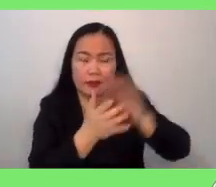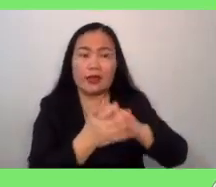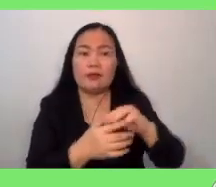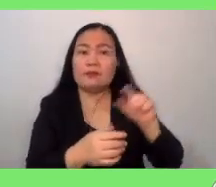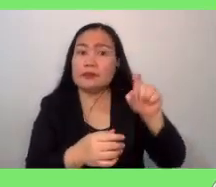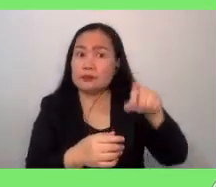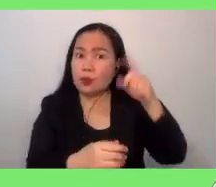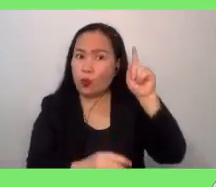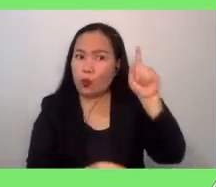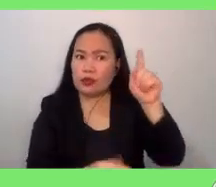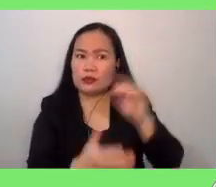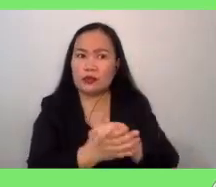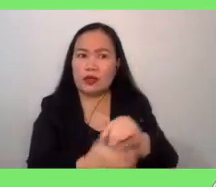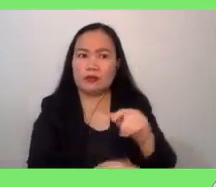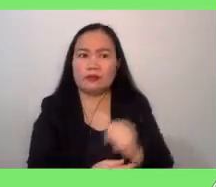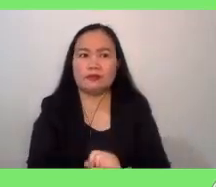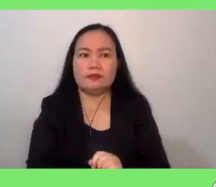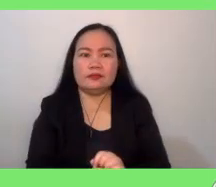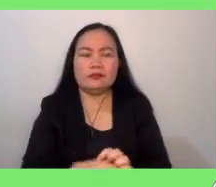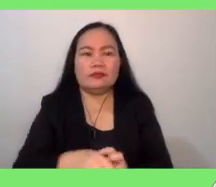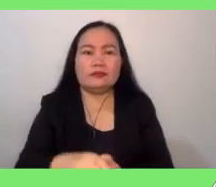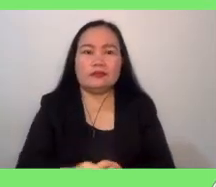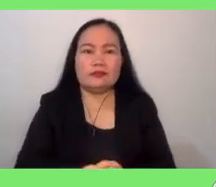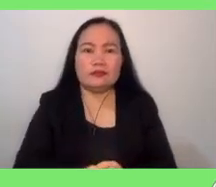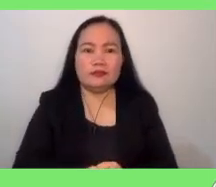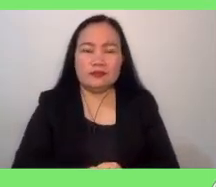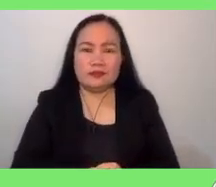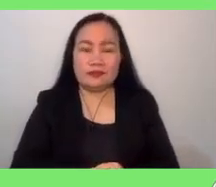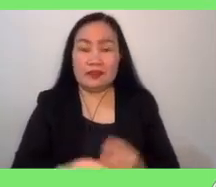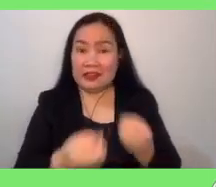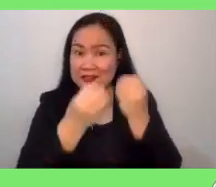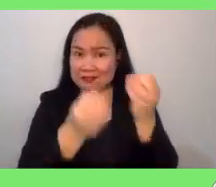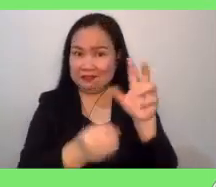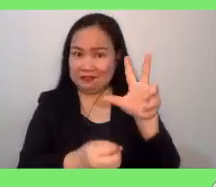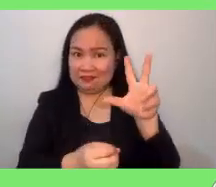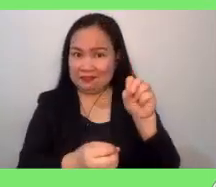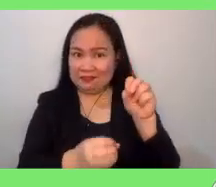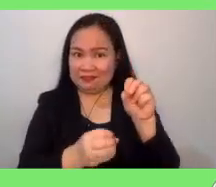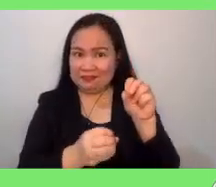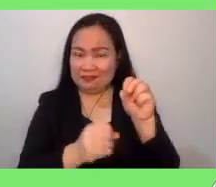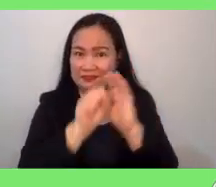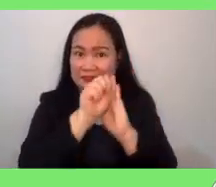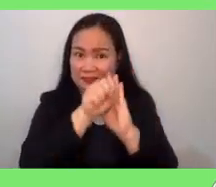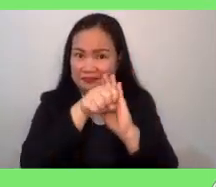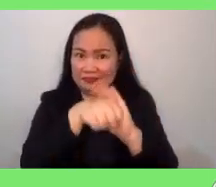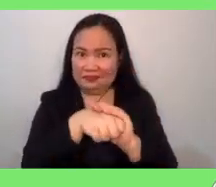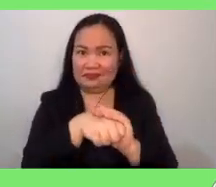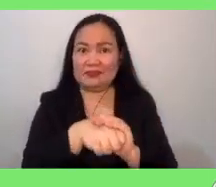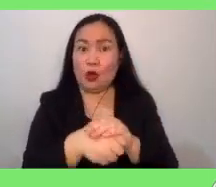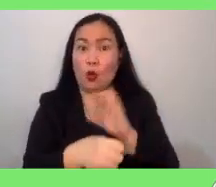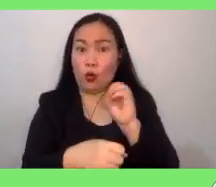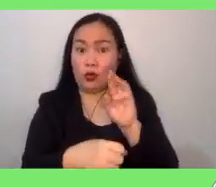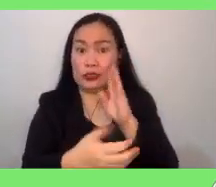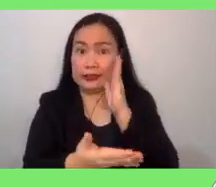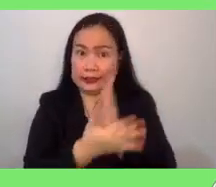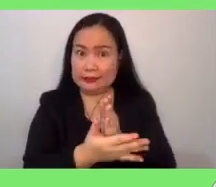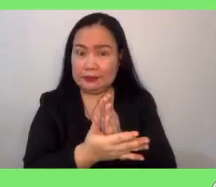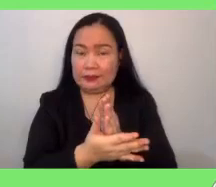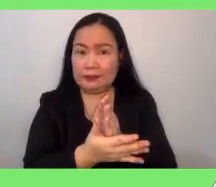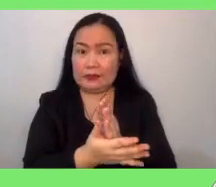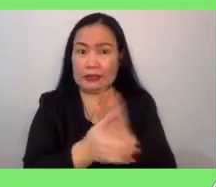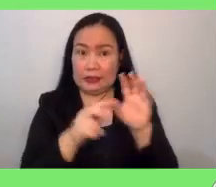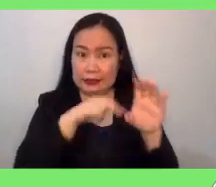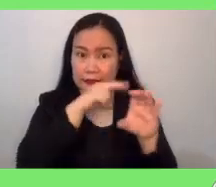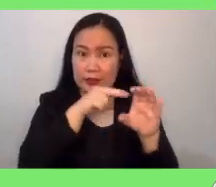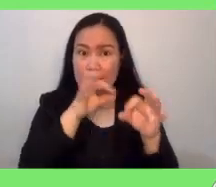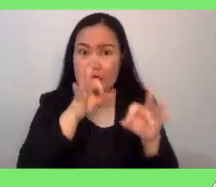po natin ay 1. So, number 1, I'm giving you, 30 seconds. Or you may pause the video kung hindi enough